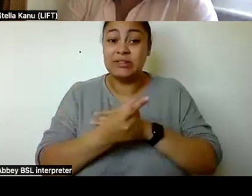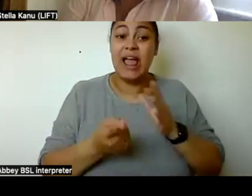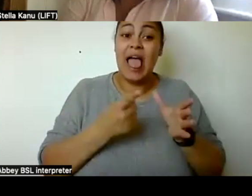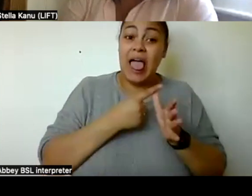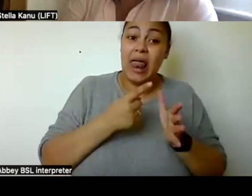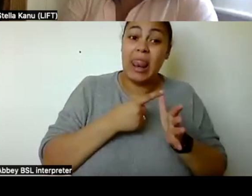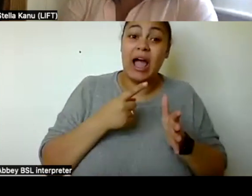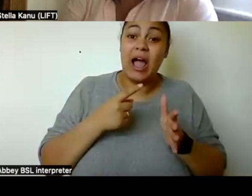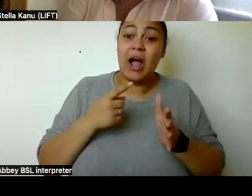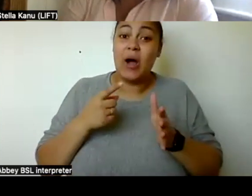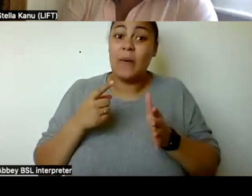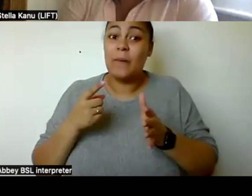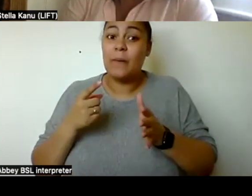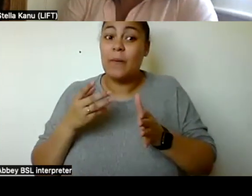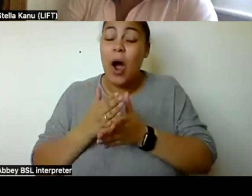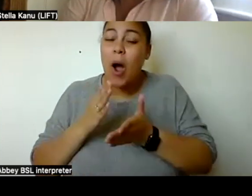to hire someone who's in the UK,